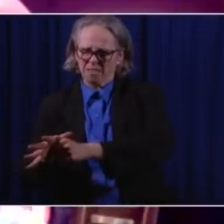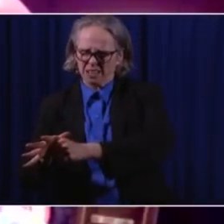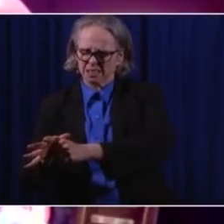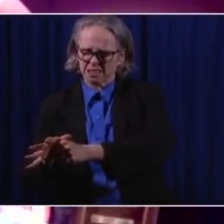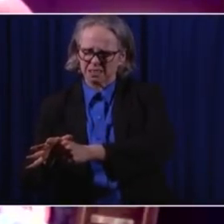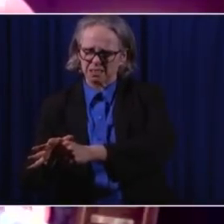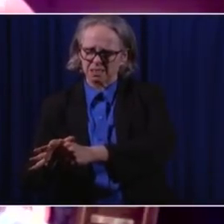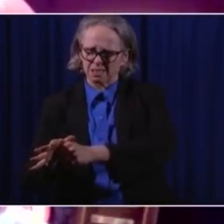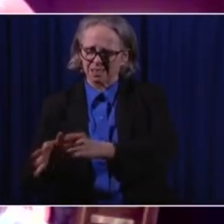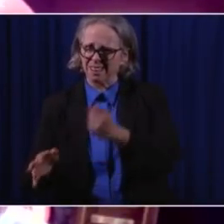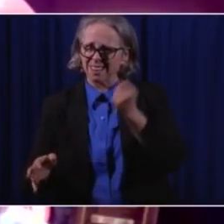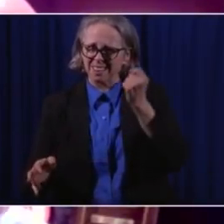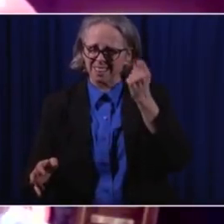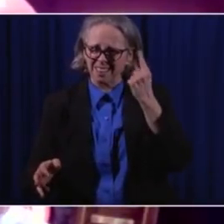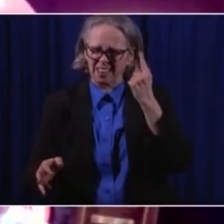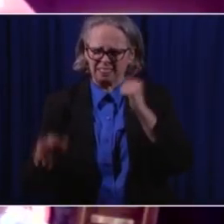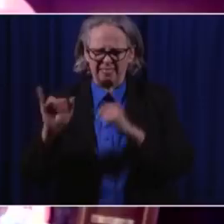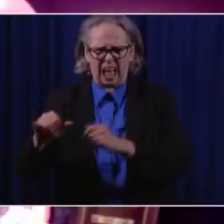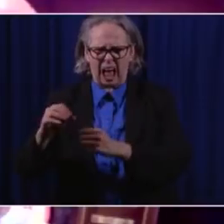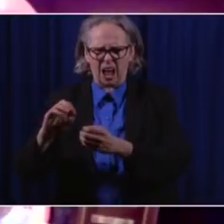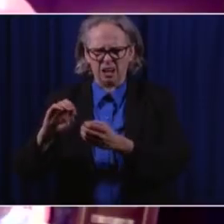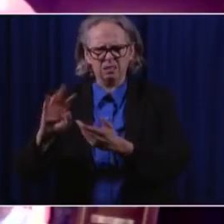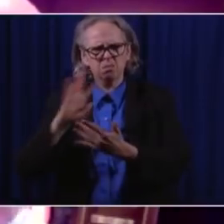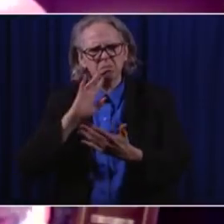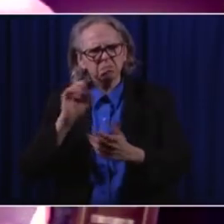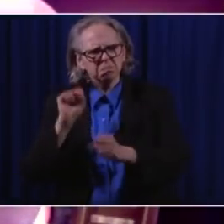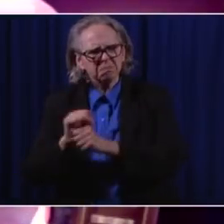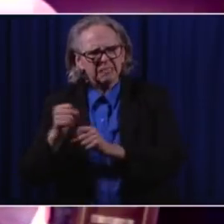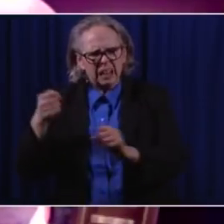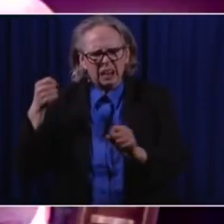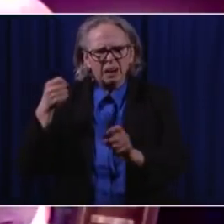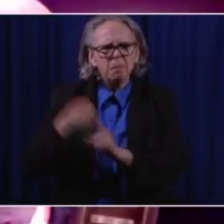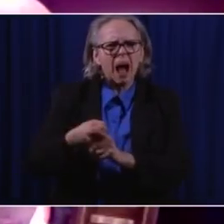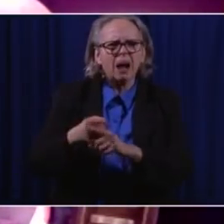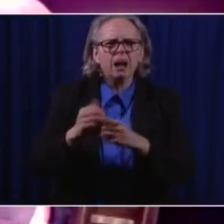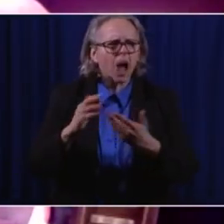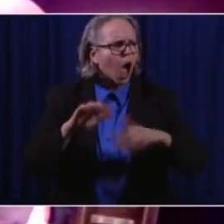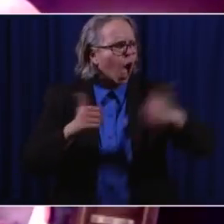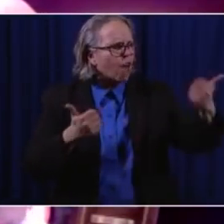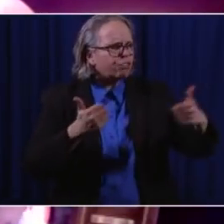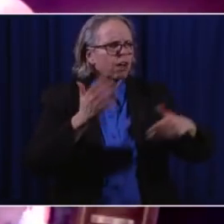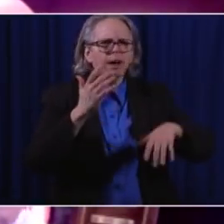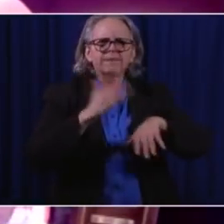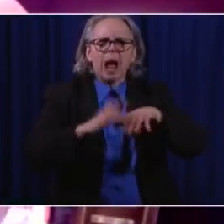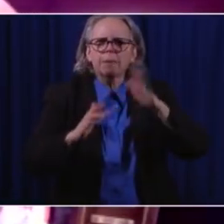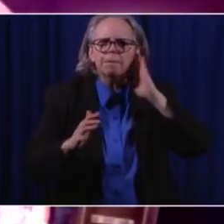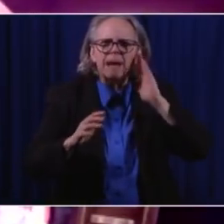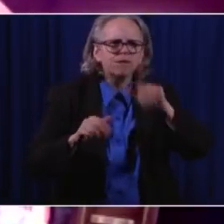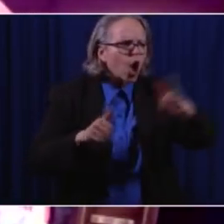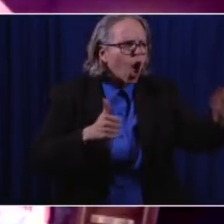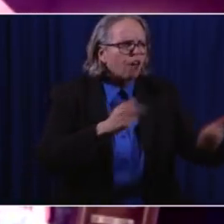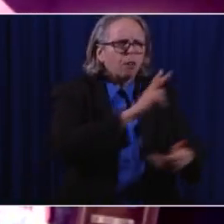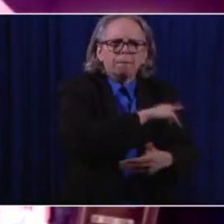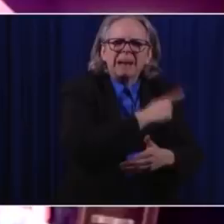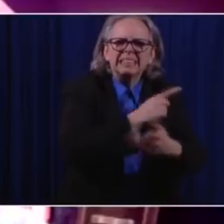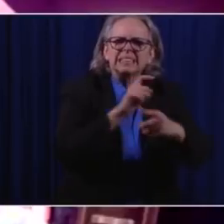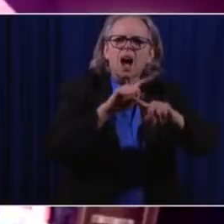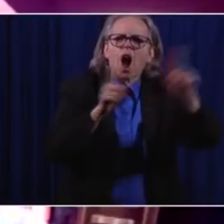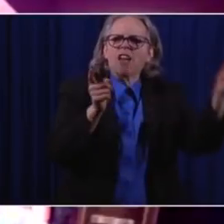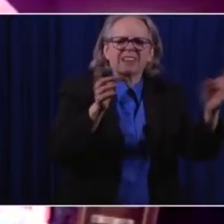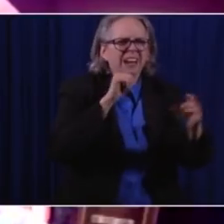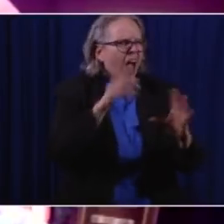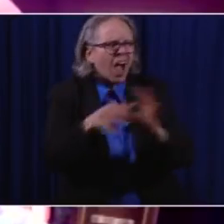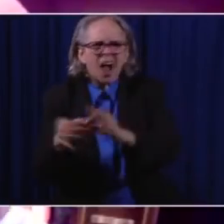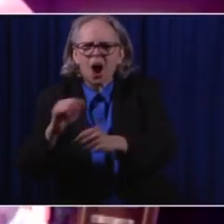it impacts all patients, not just the COVID positive. Our ICU 2 months ago had no